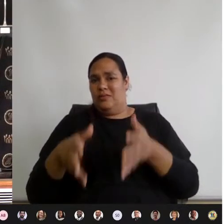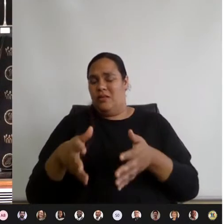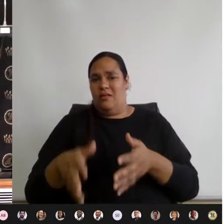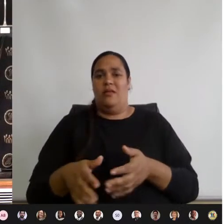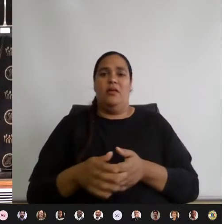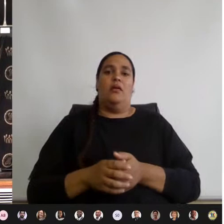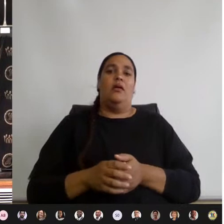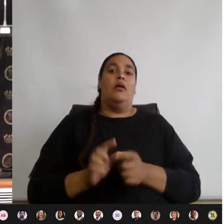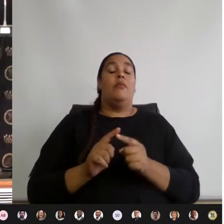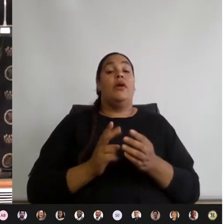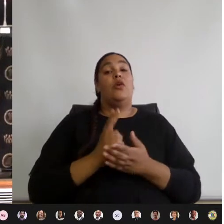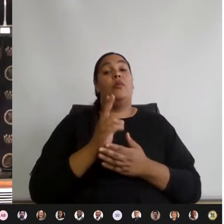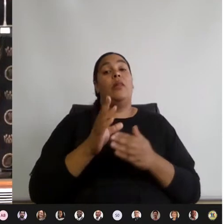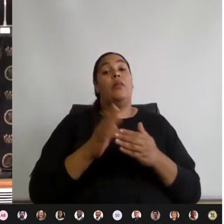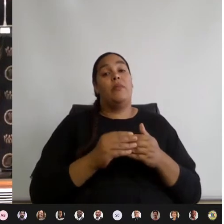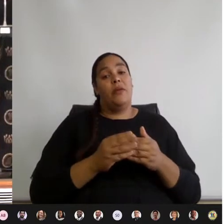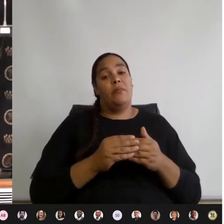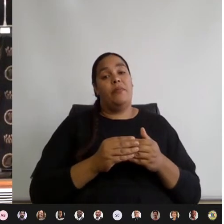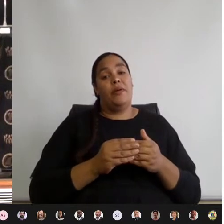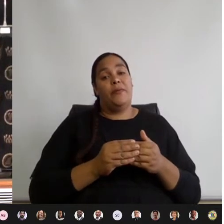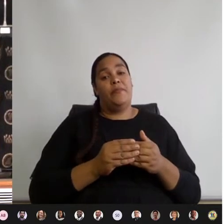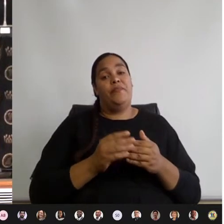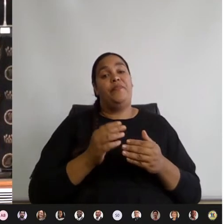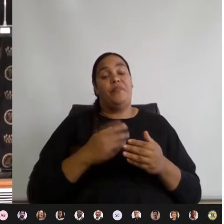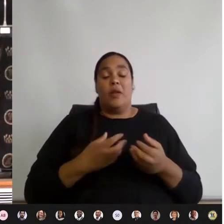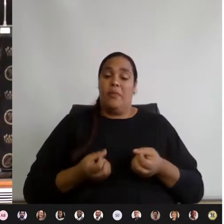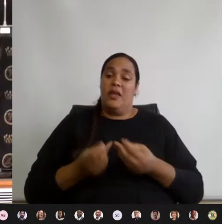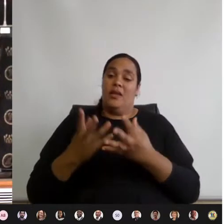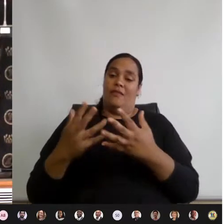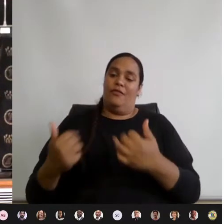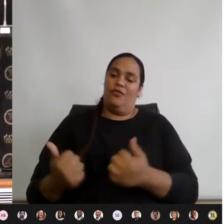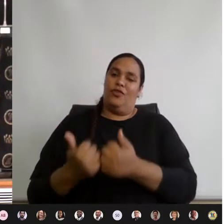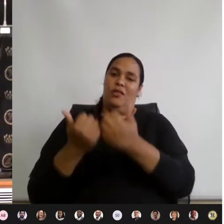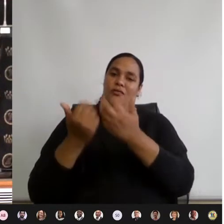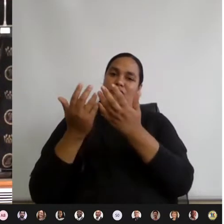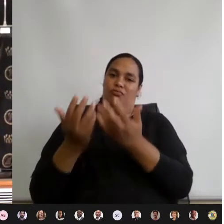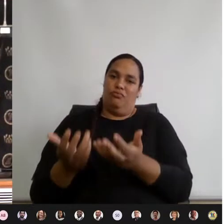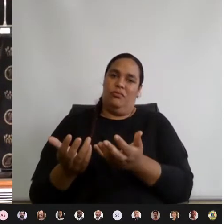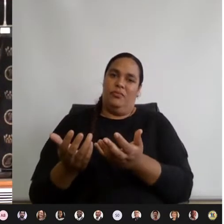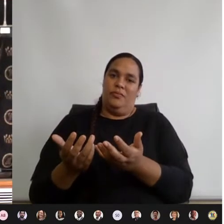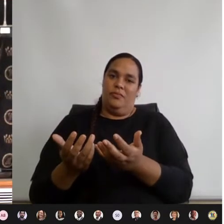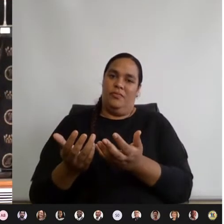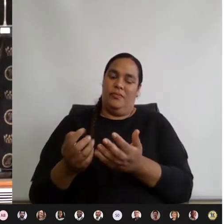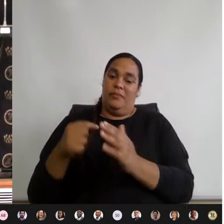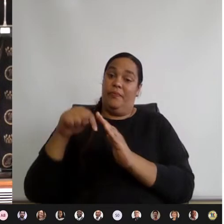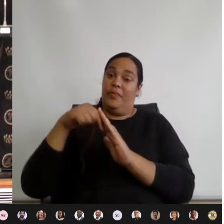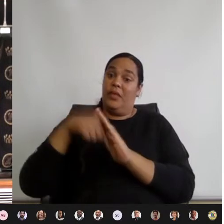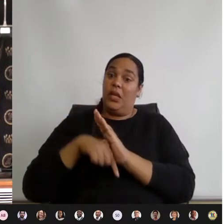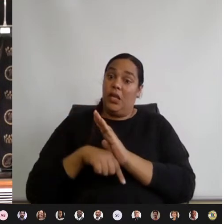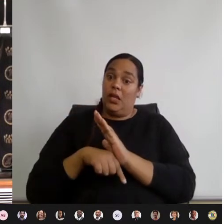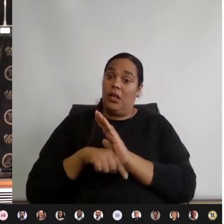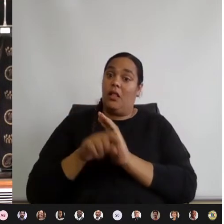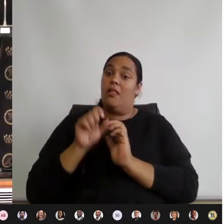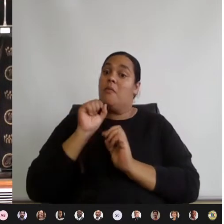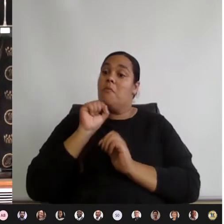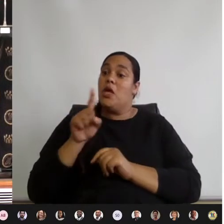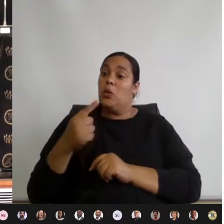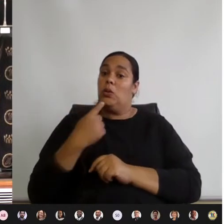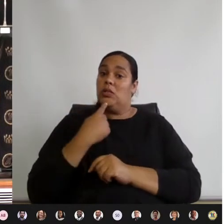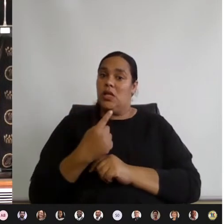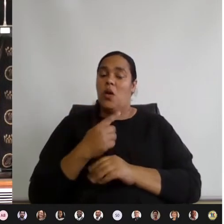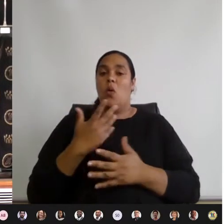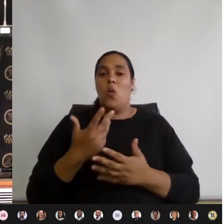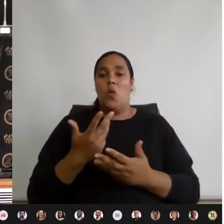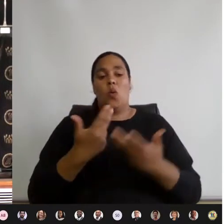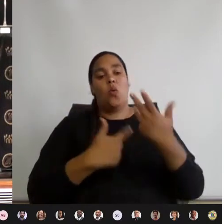Honourable Member, I would actually challenge you to give detail on what you are saying, or tell